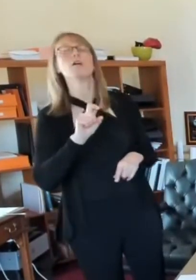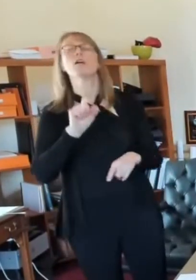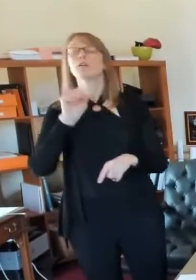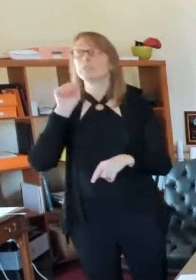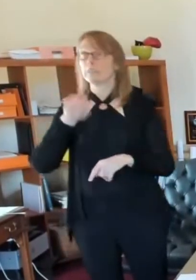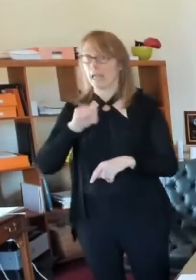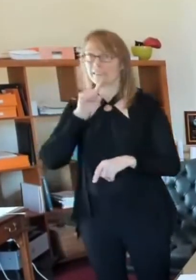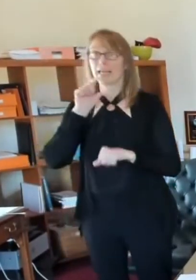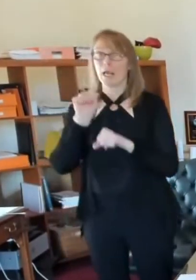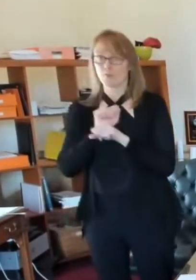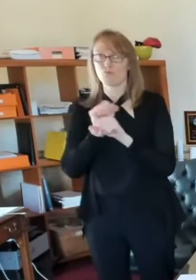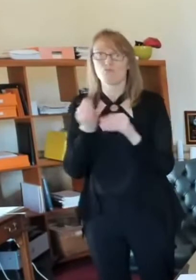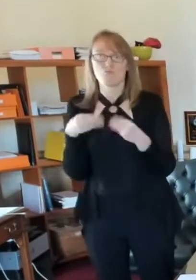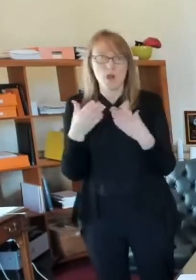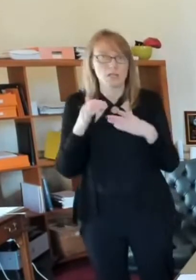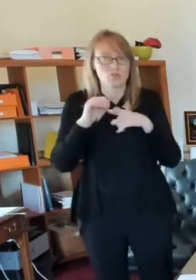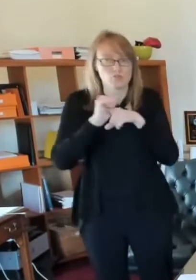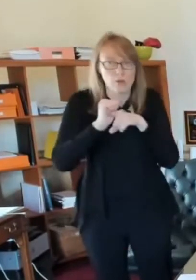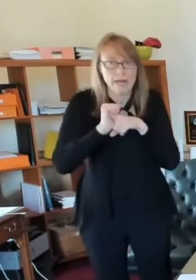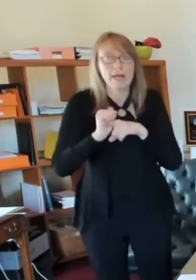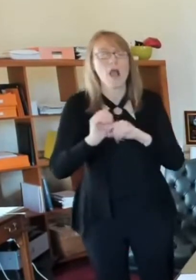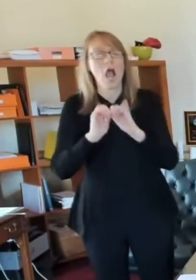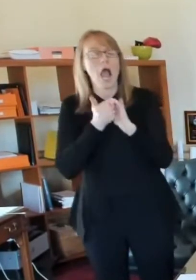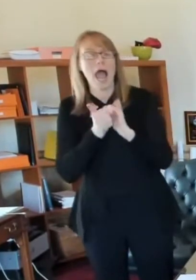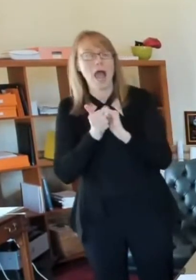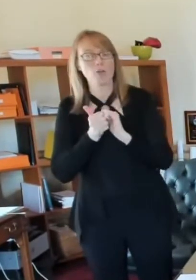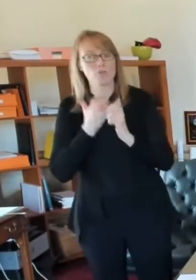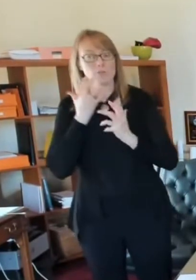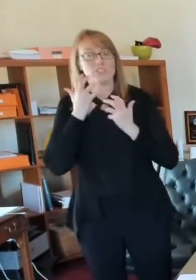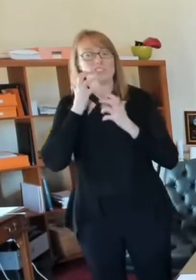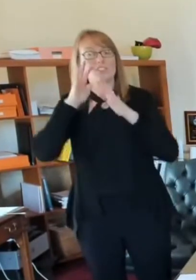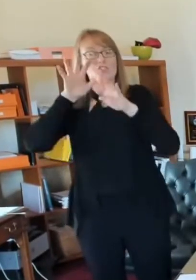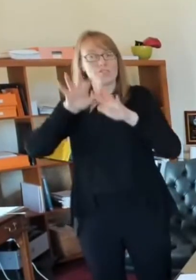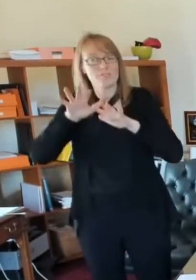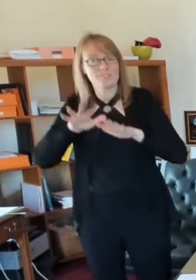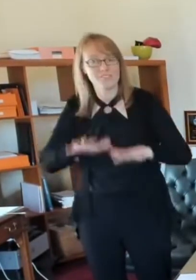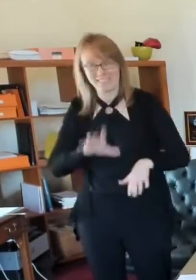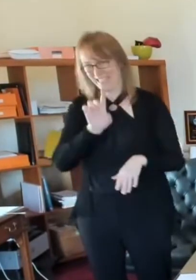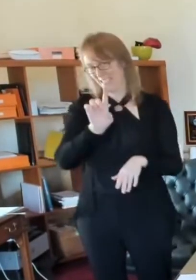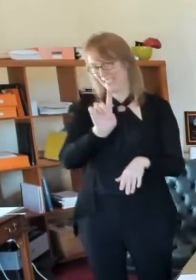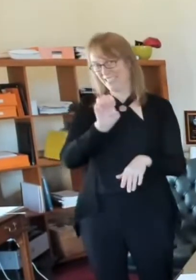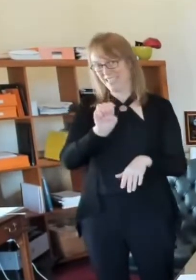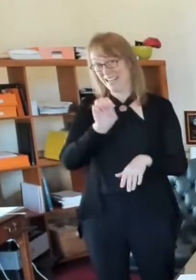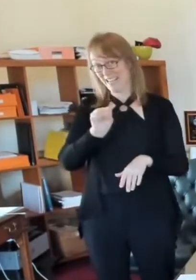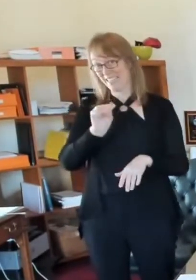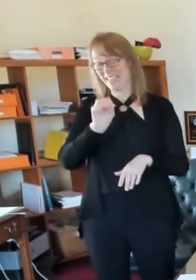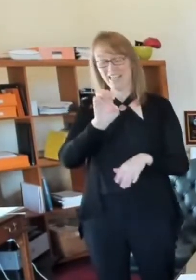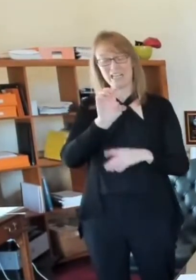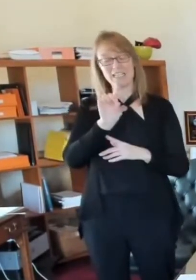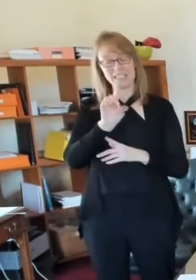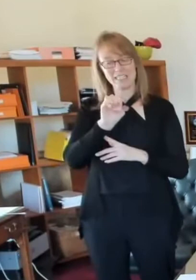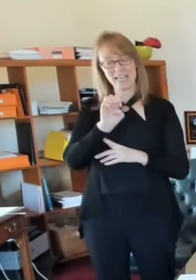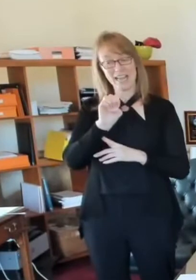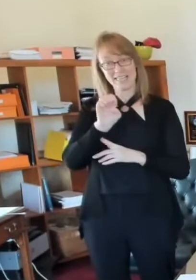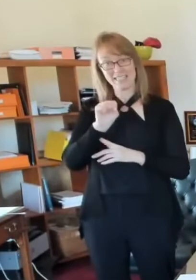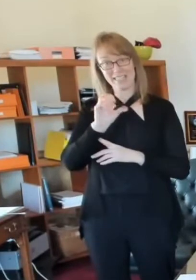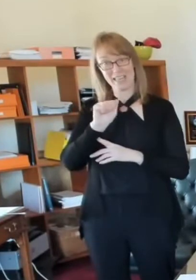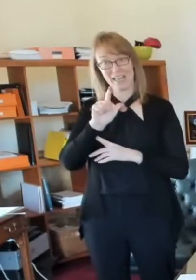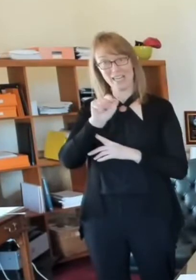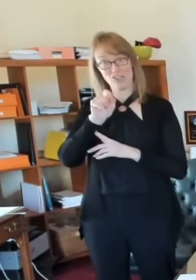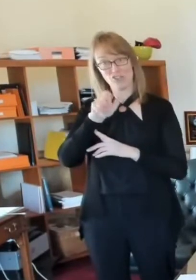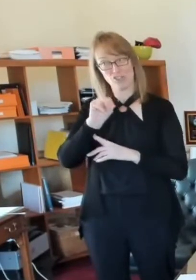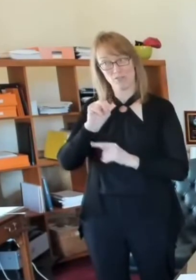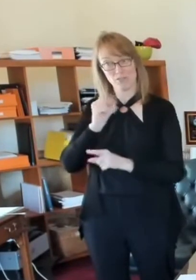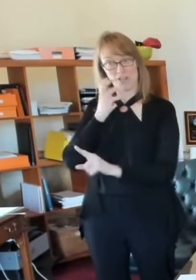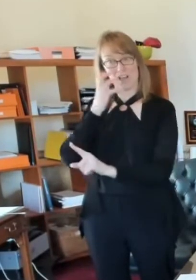training. There's de-escalation training. There's cultural competency training. And some of that also comes, by the way, in